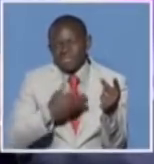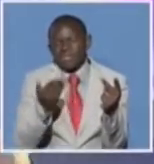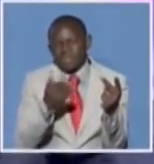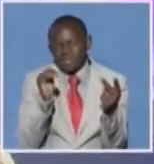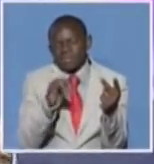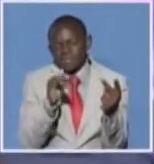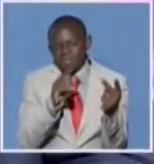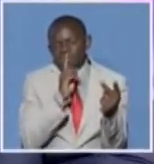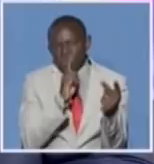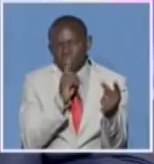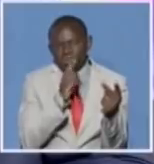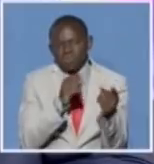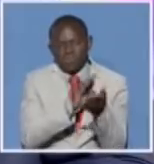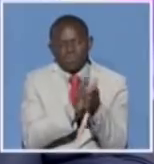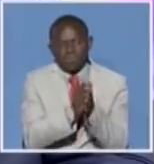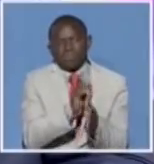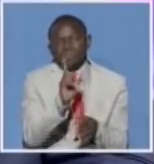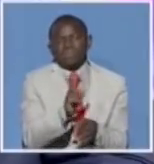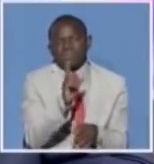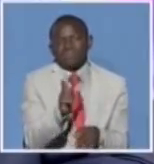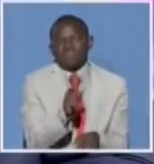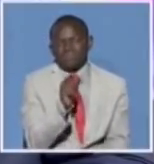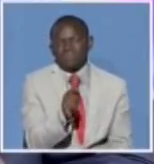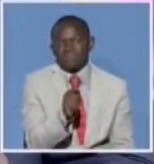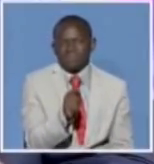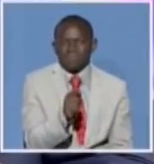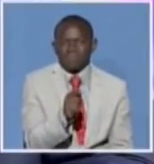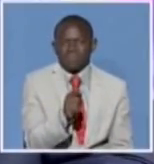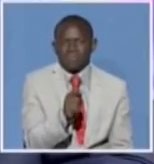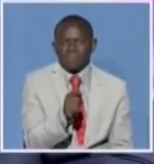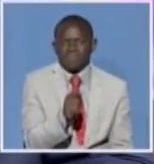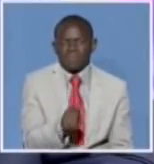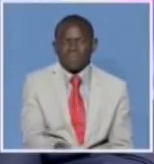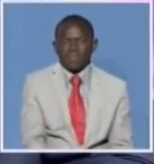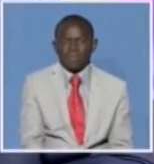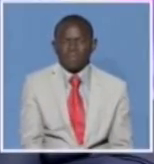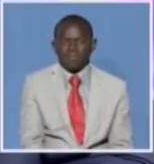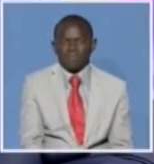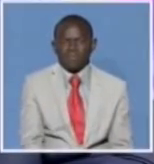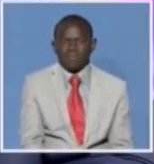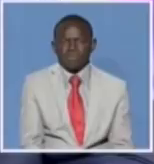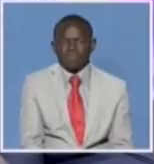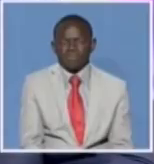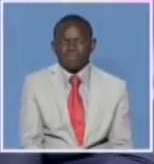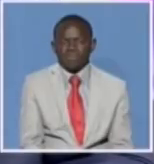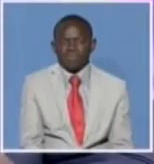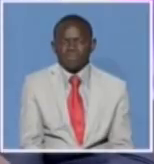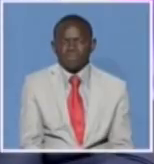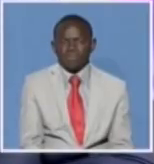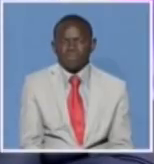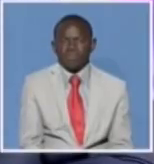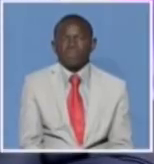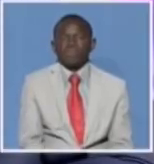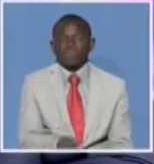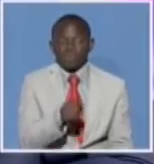different levels in the ministry, particularly at those levels where these records were stored before they were